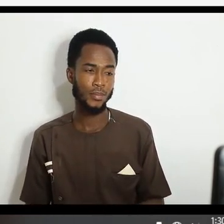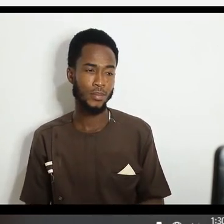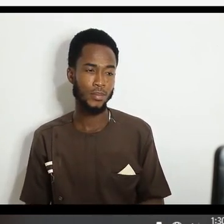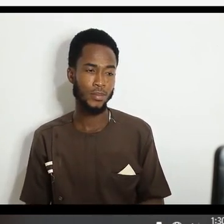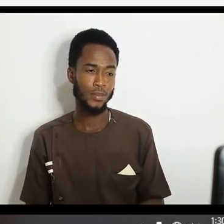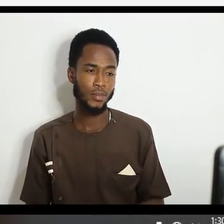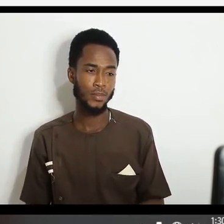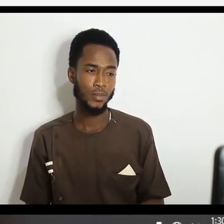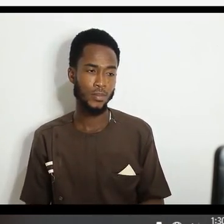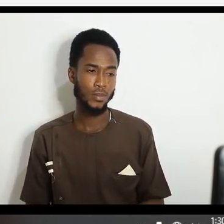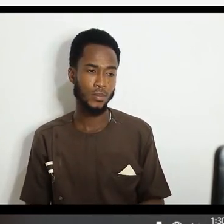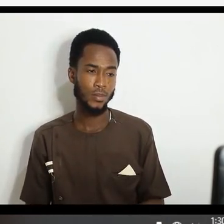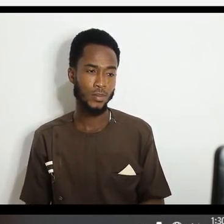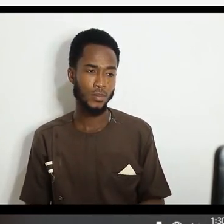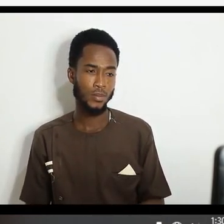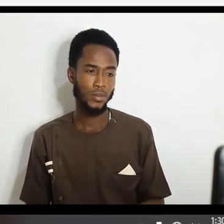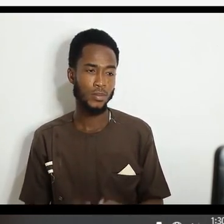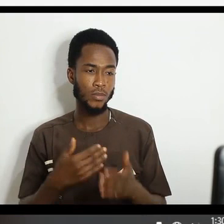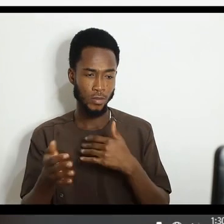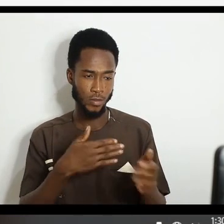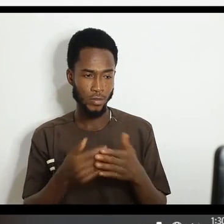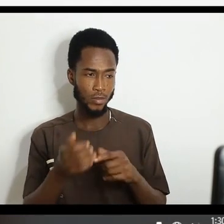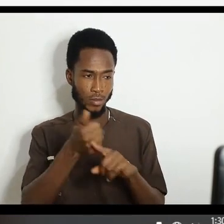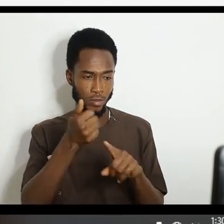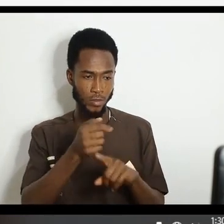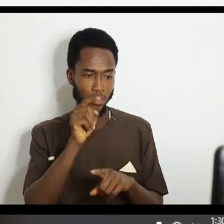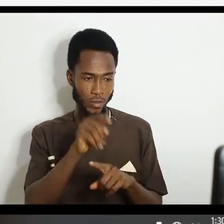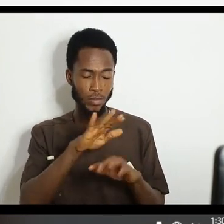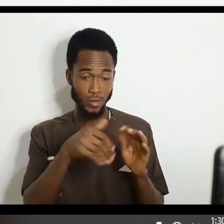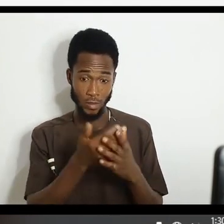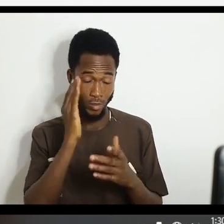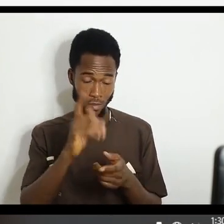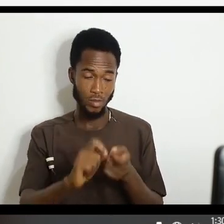the text or your work or whatever you have typed will change.